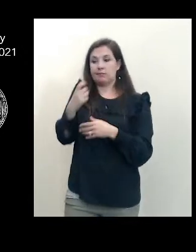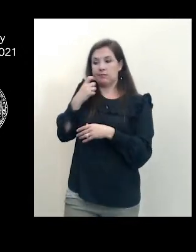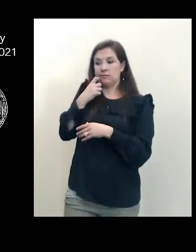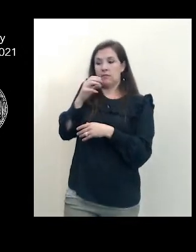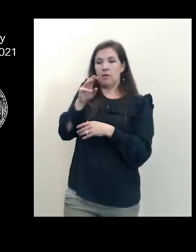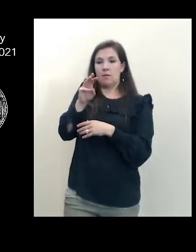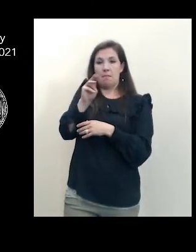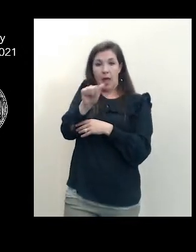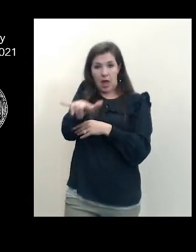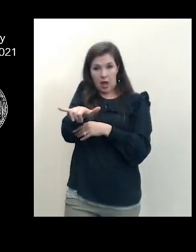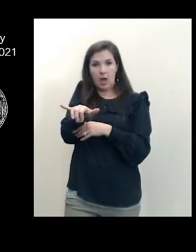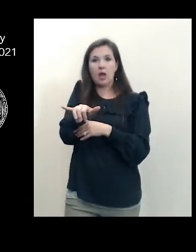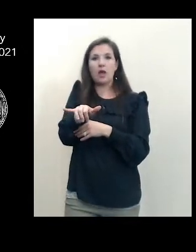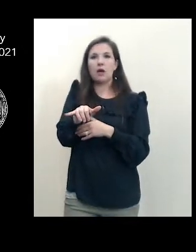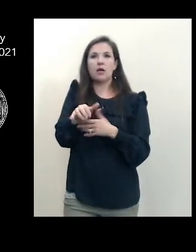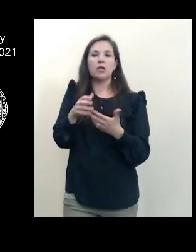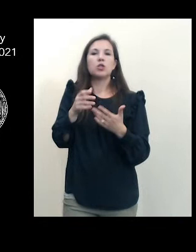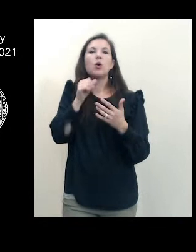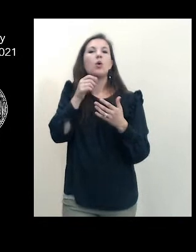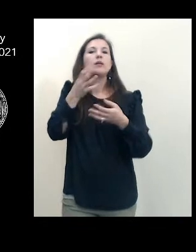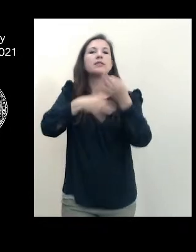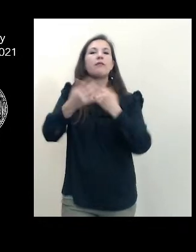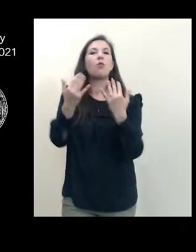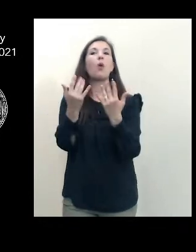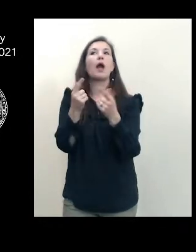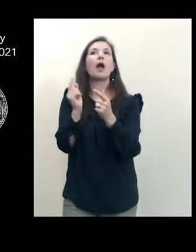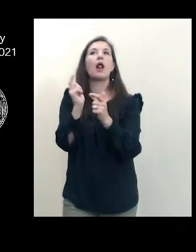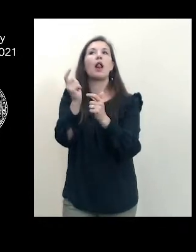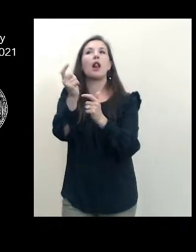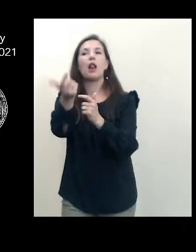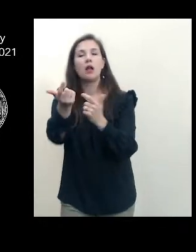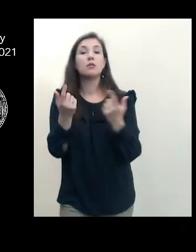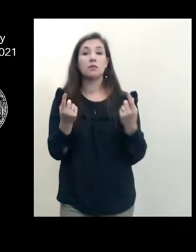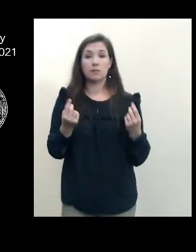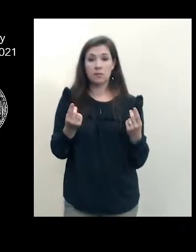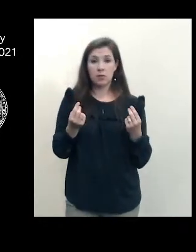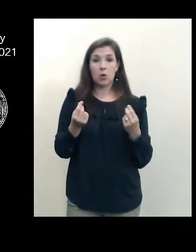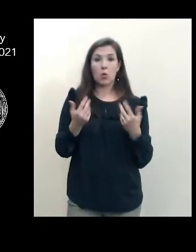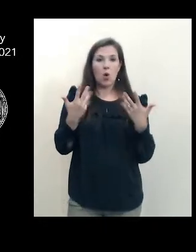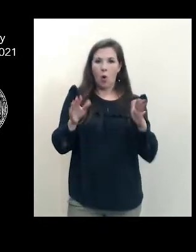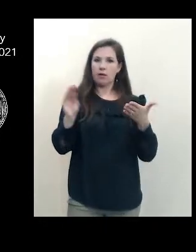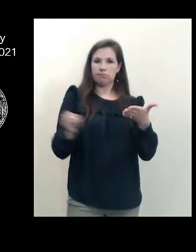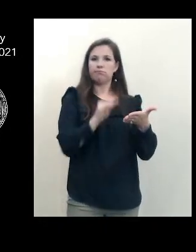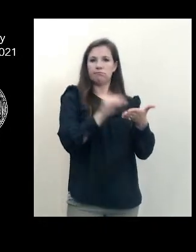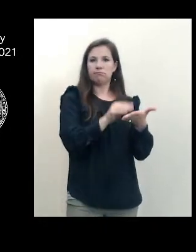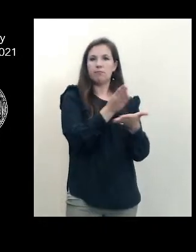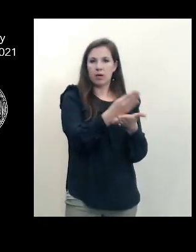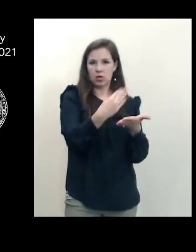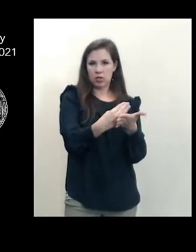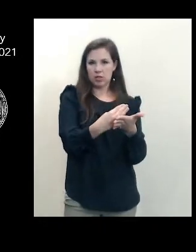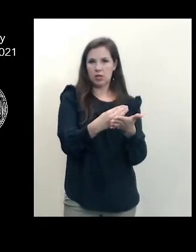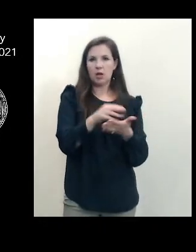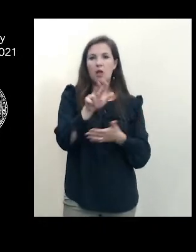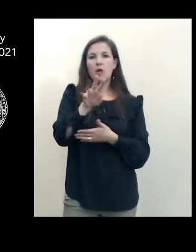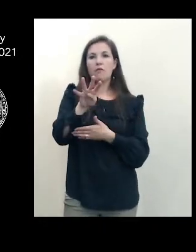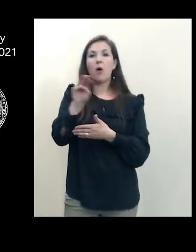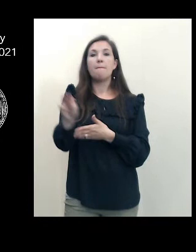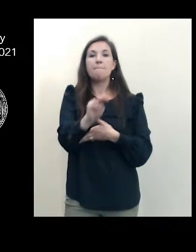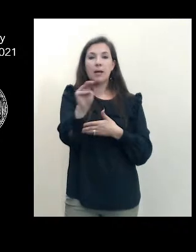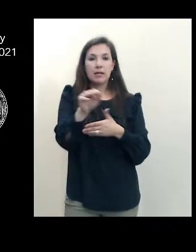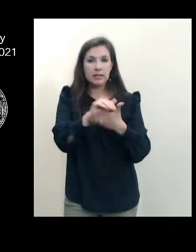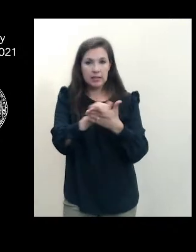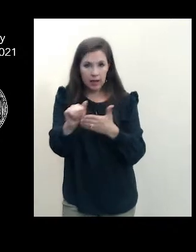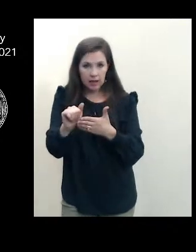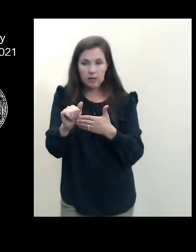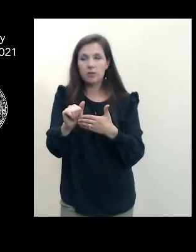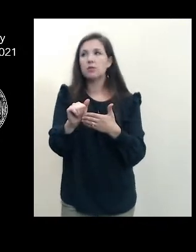because we've already got a plan on how we're going to spend it as part of the Renew Plan. We have it right in the budget. We have $34 million allocated